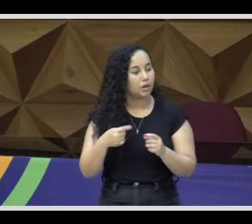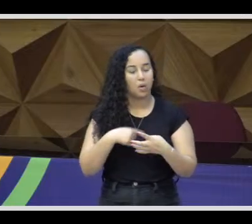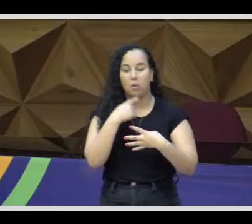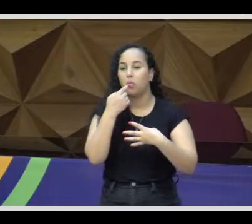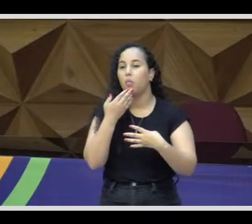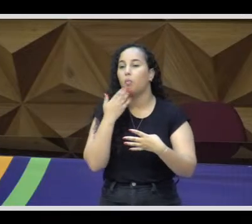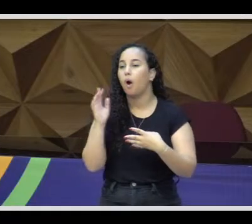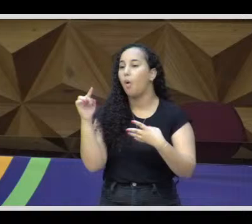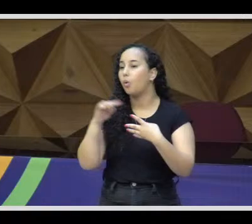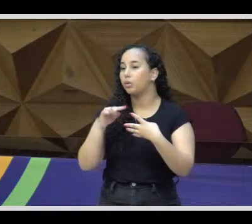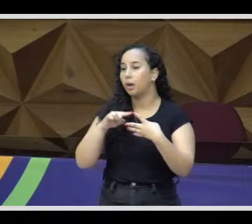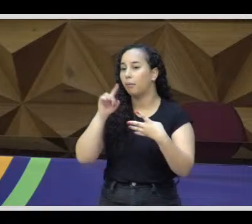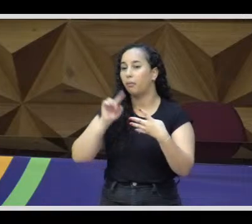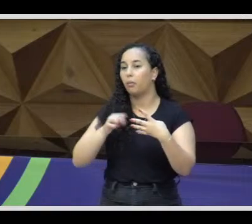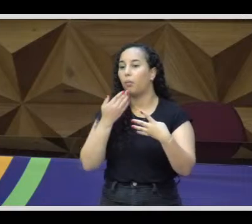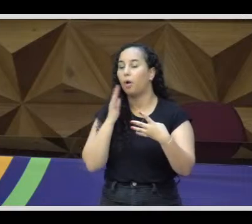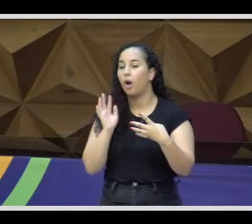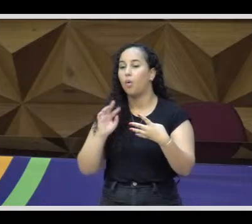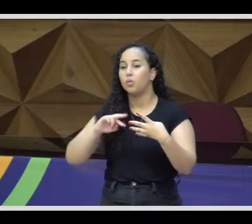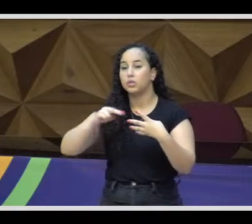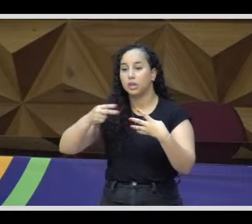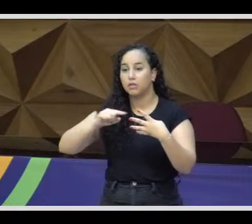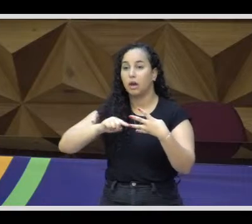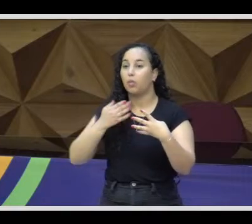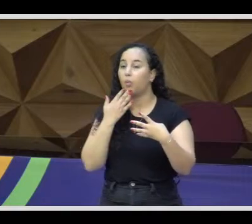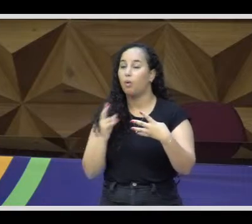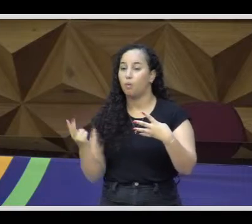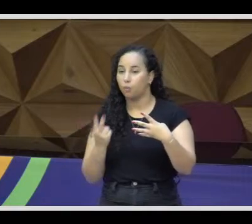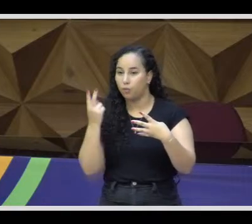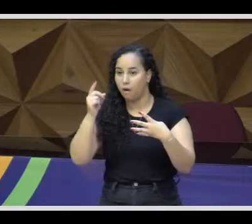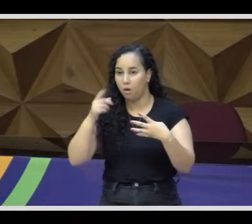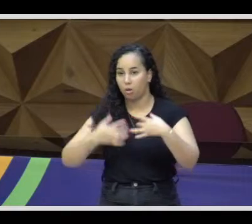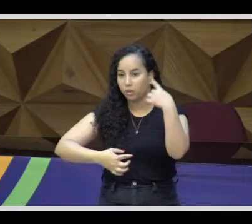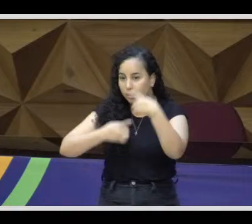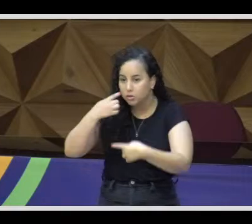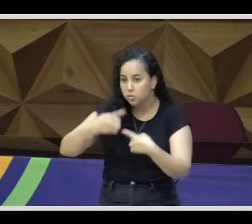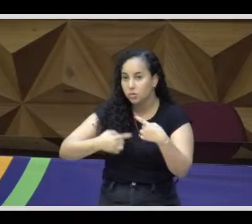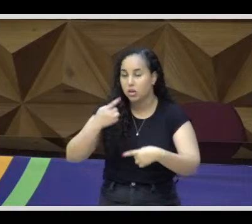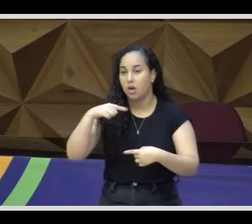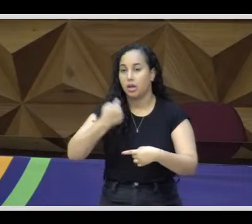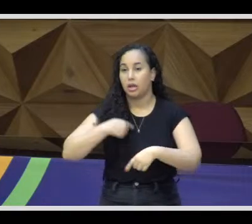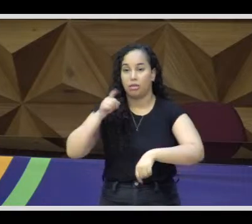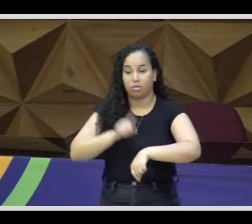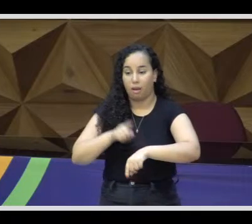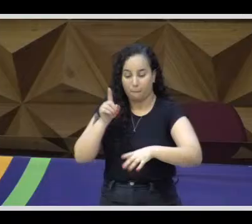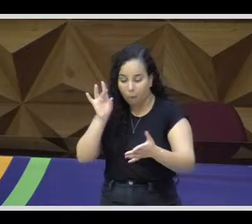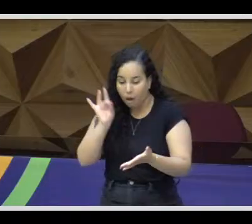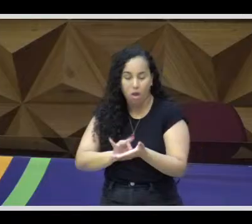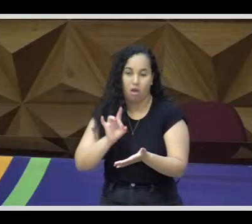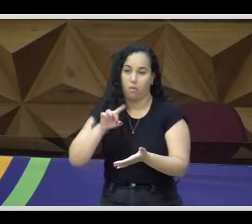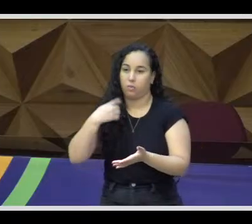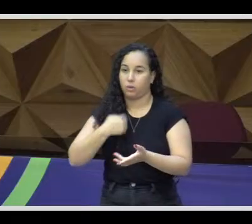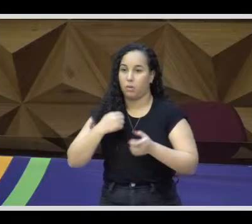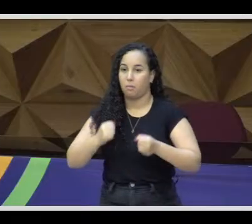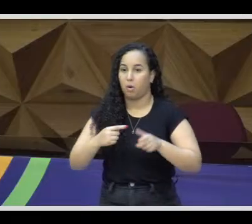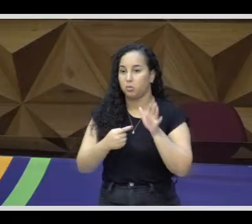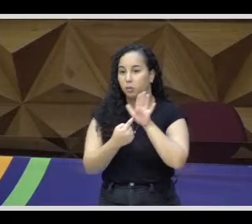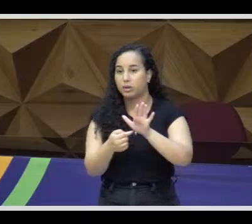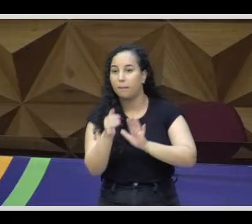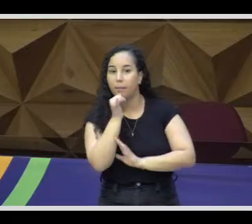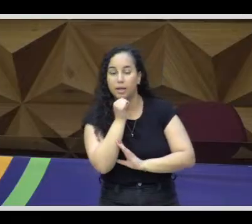topics, the sentiment, so the valence of the discussion, and in real time we can show, for